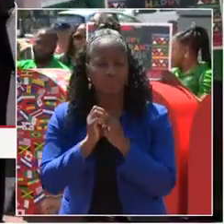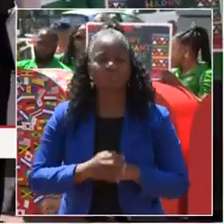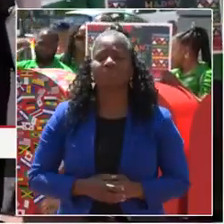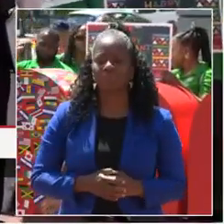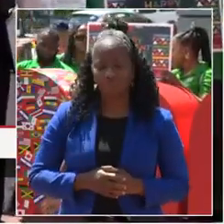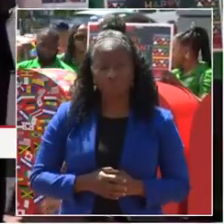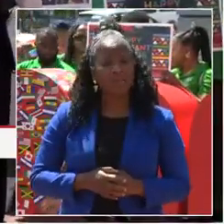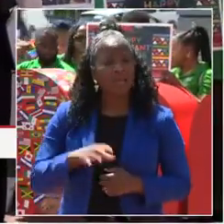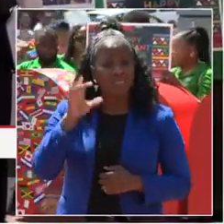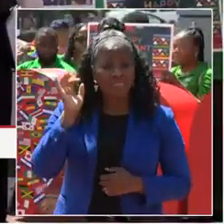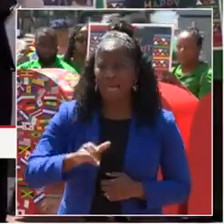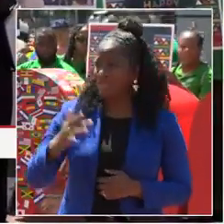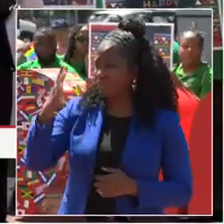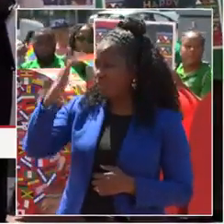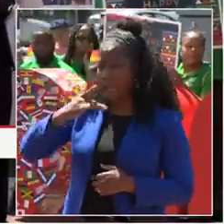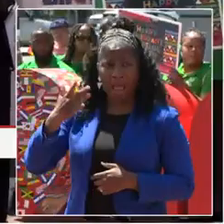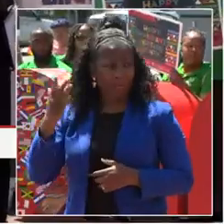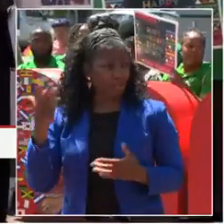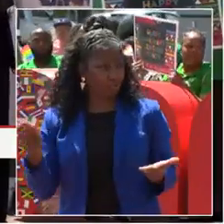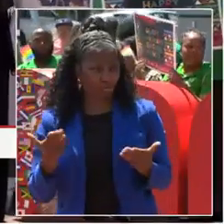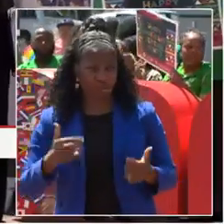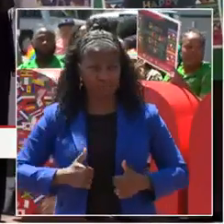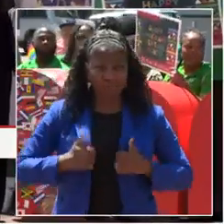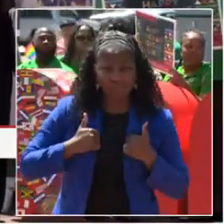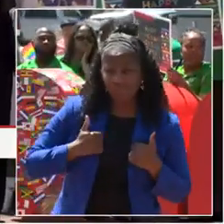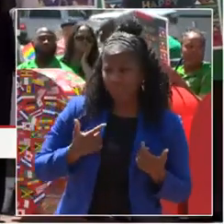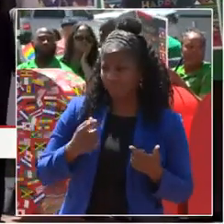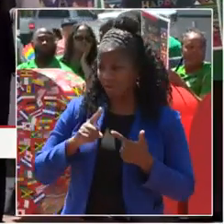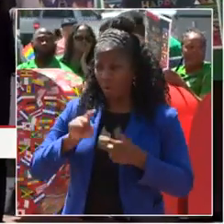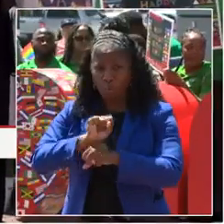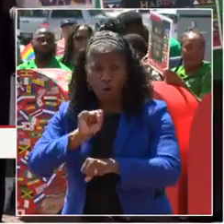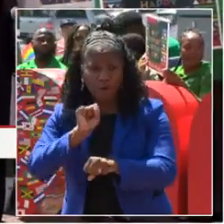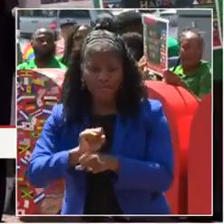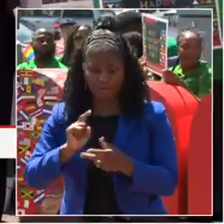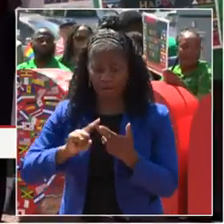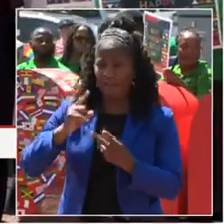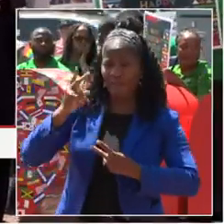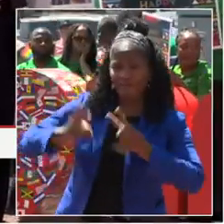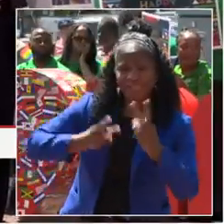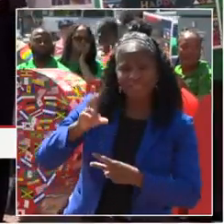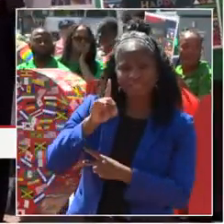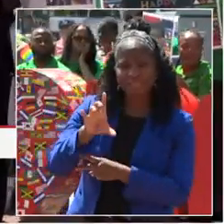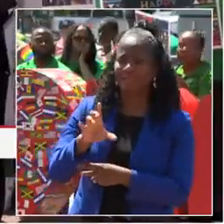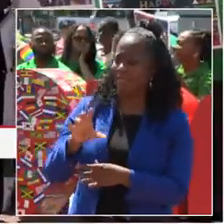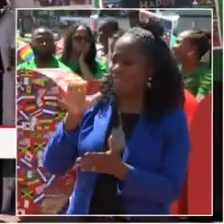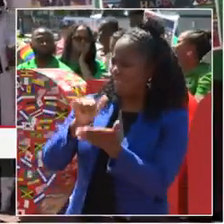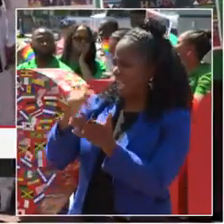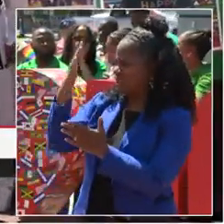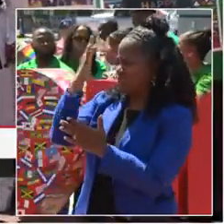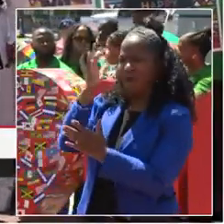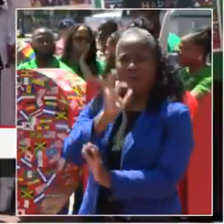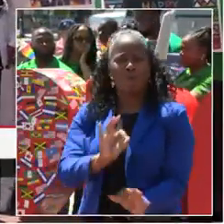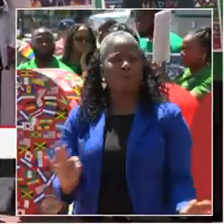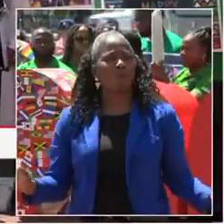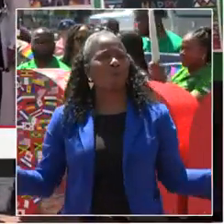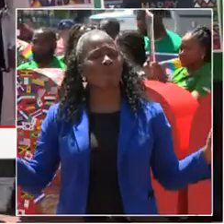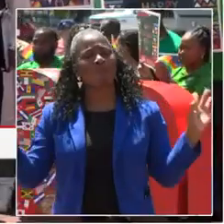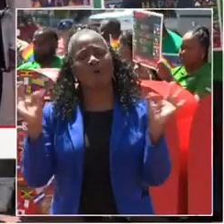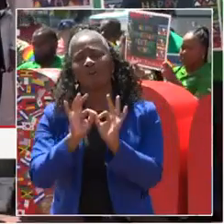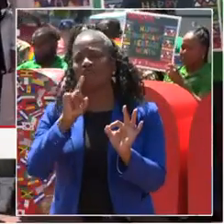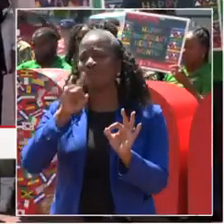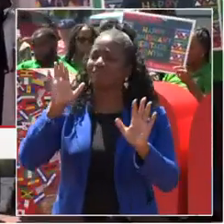part of why being in, living in, working, visiting Washington, D.C. is such an